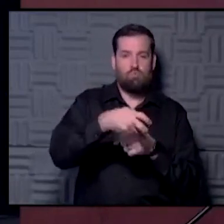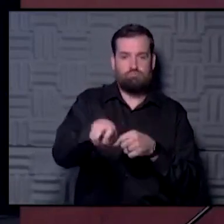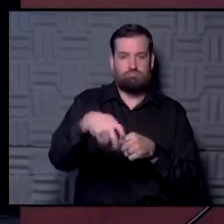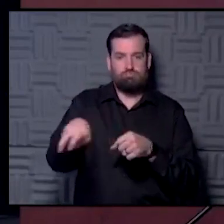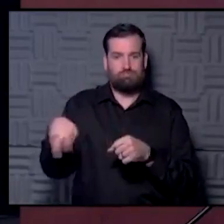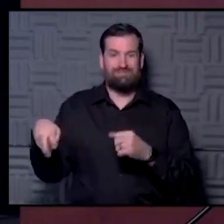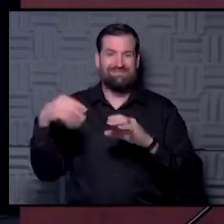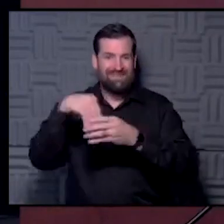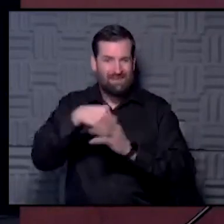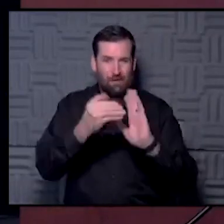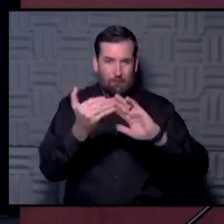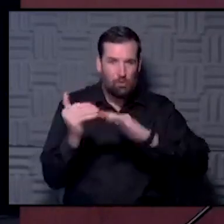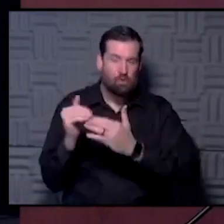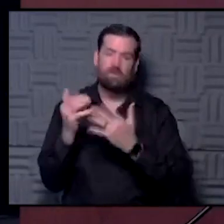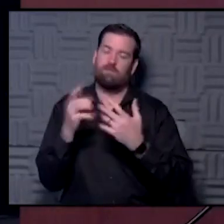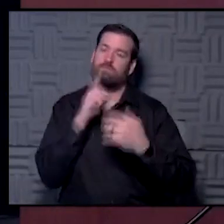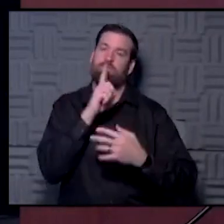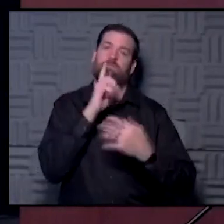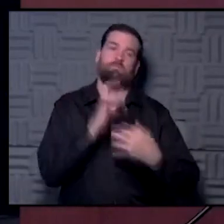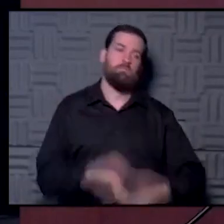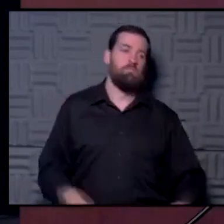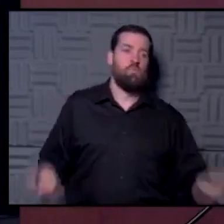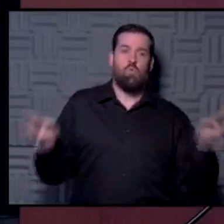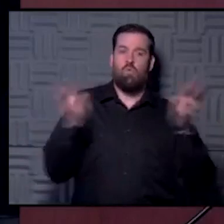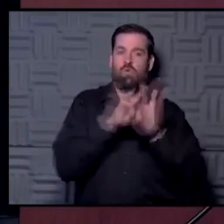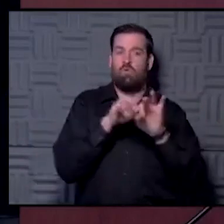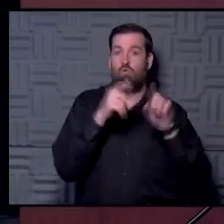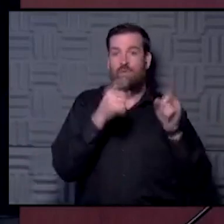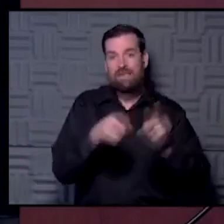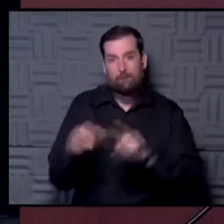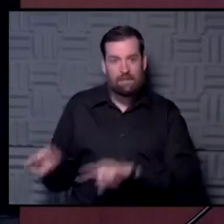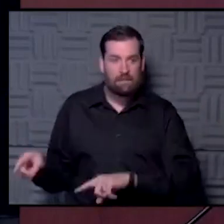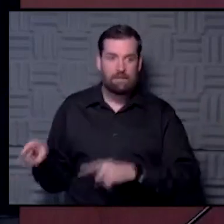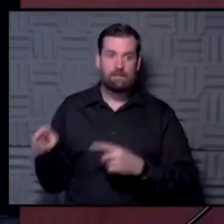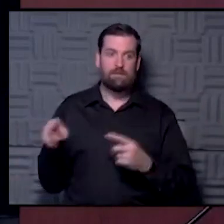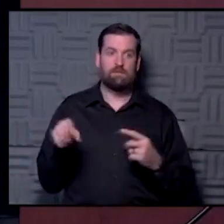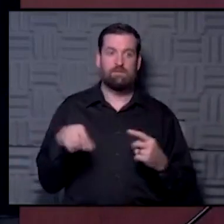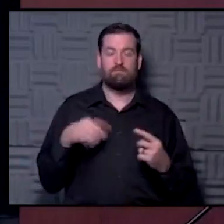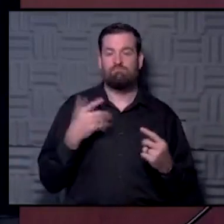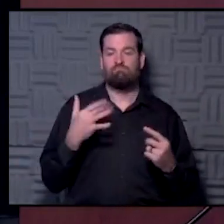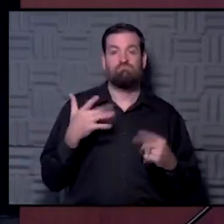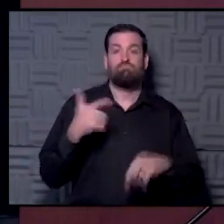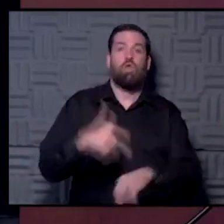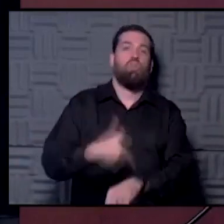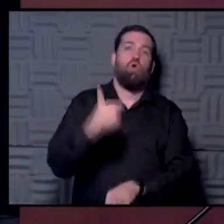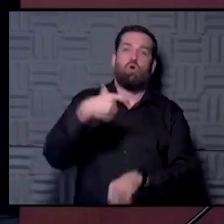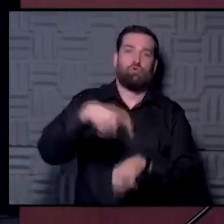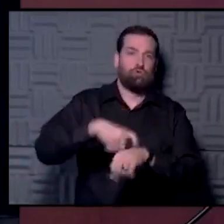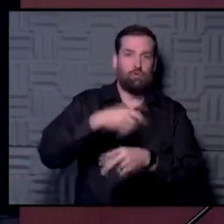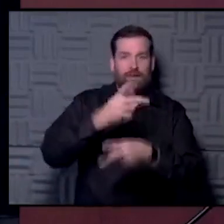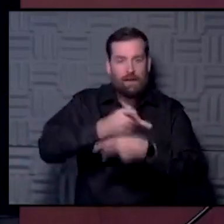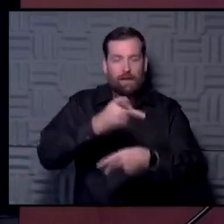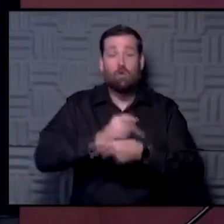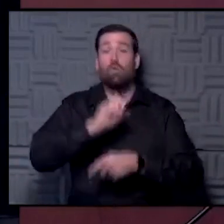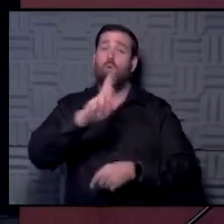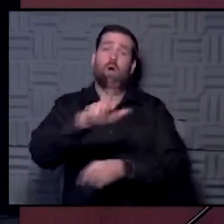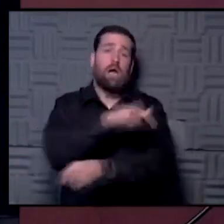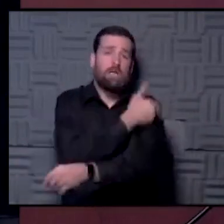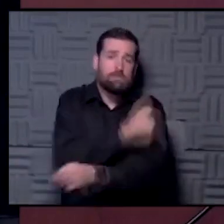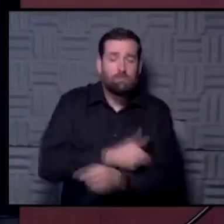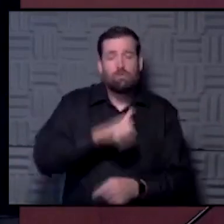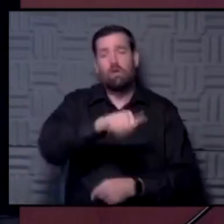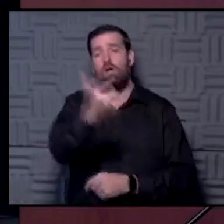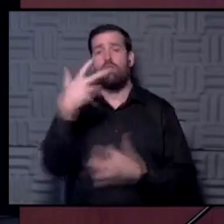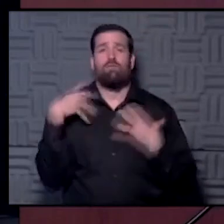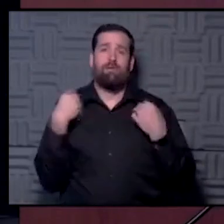in a community being really important to what's happening in the long-term care facilities or the hospitals or other healthcare